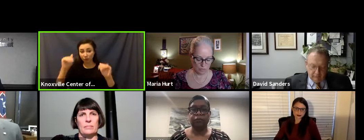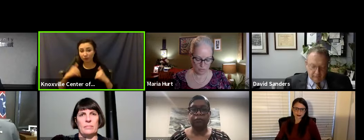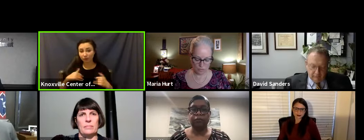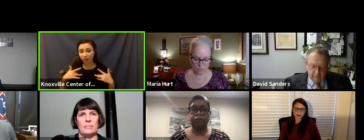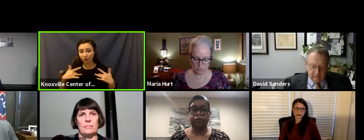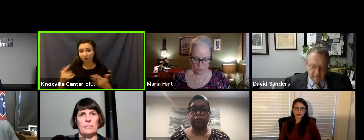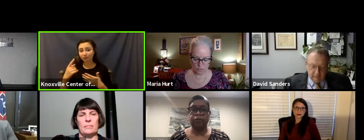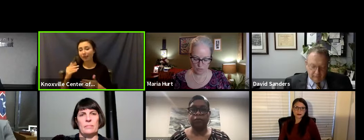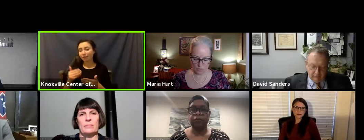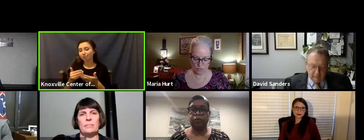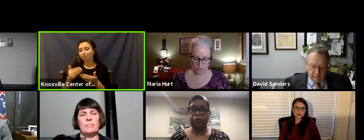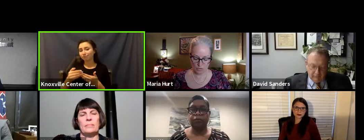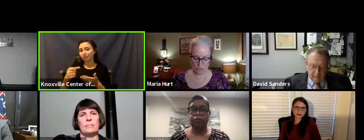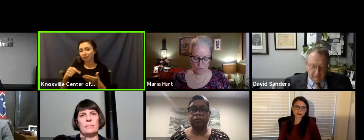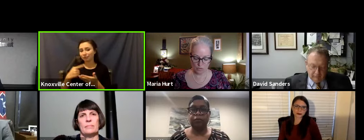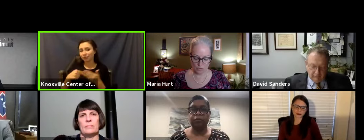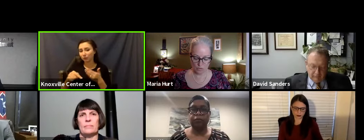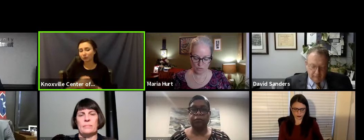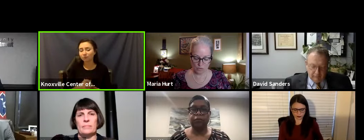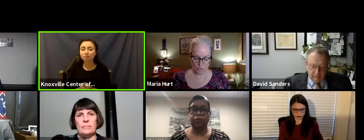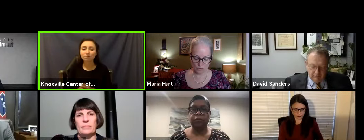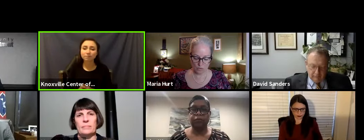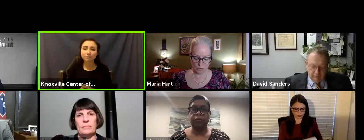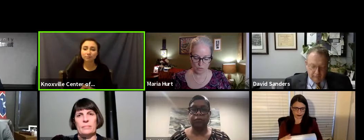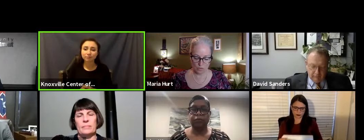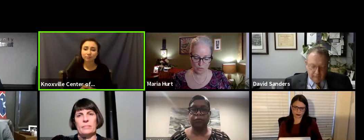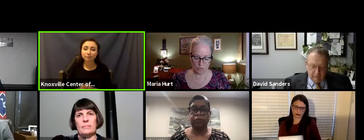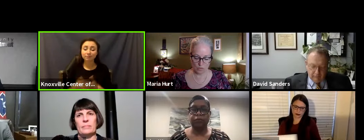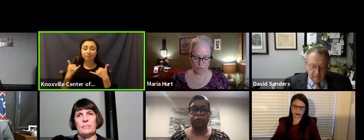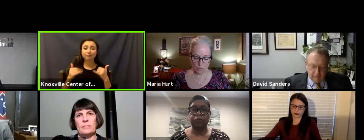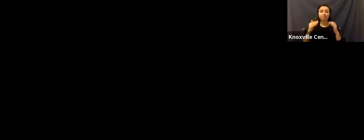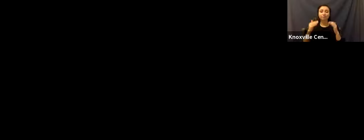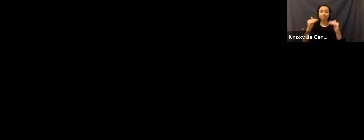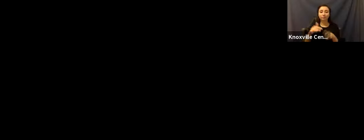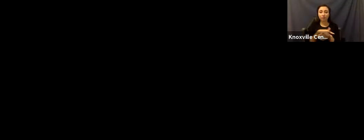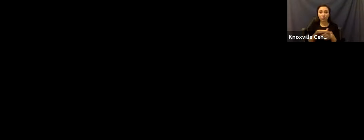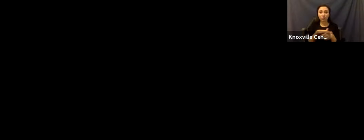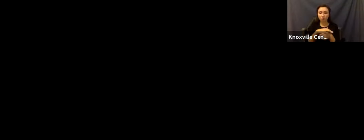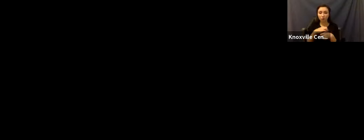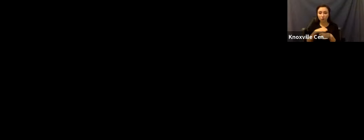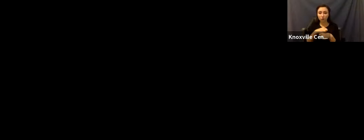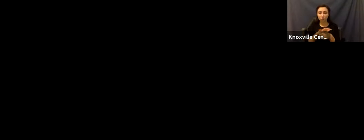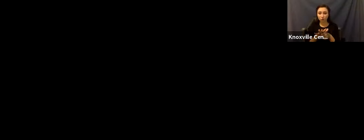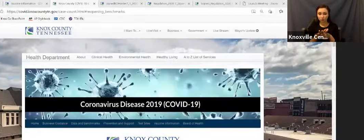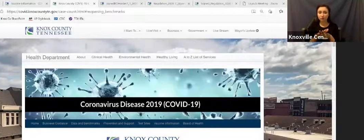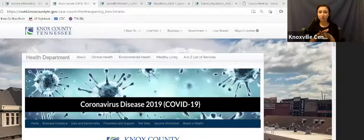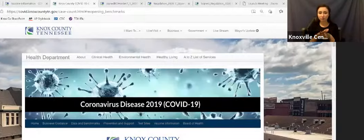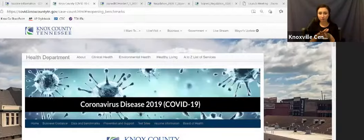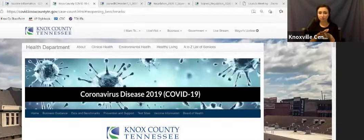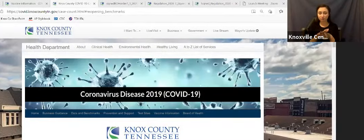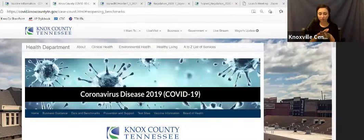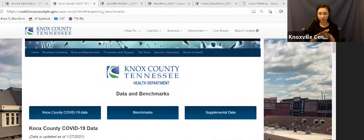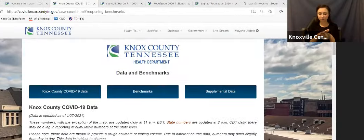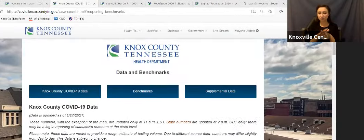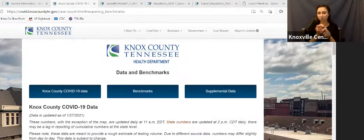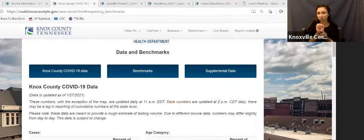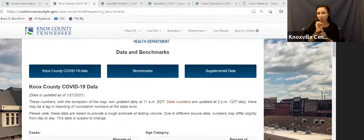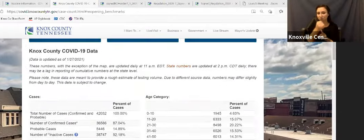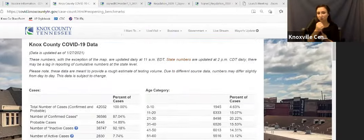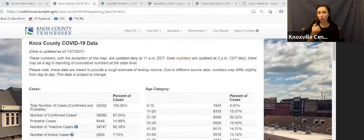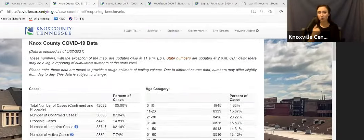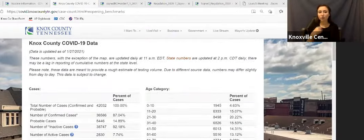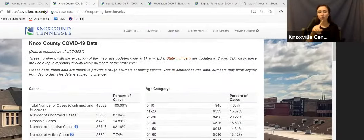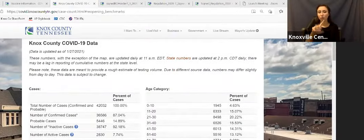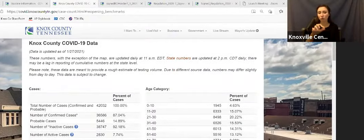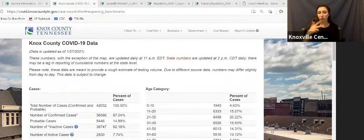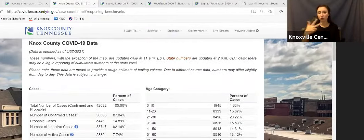later this week. So now we'll move on to the local COVID-19 situation. We have 103